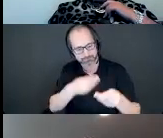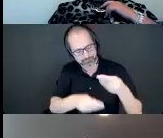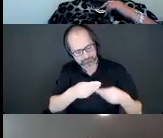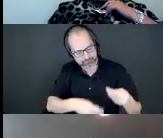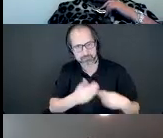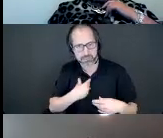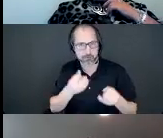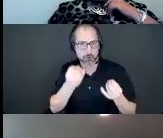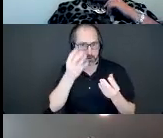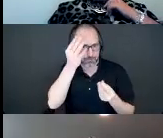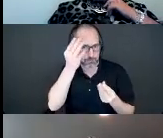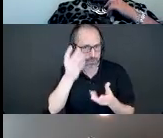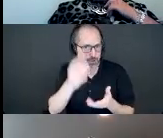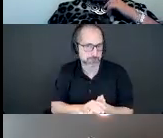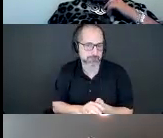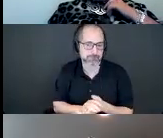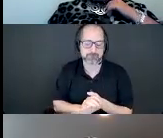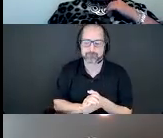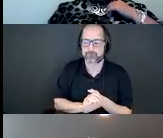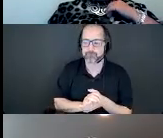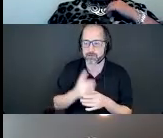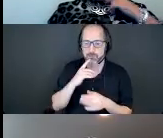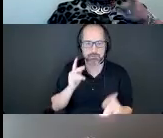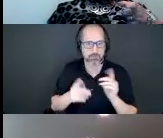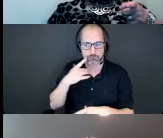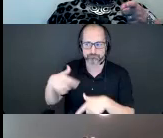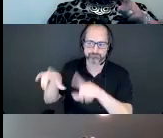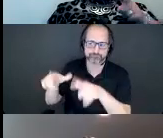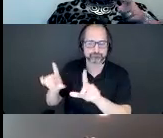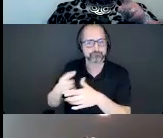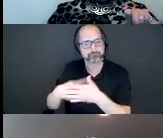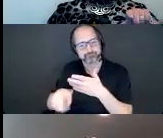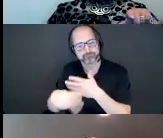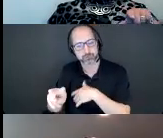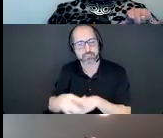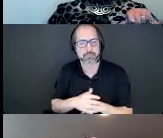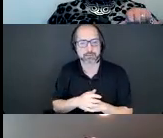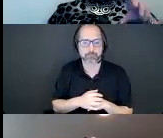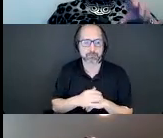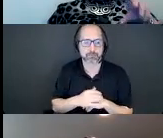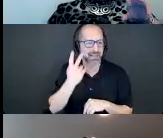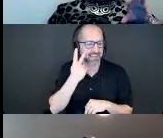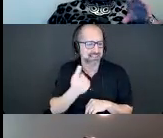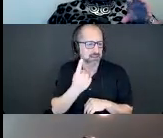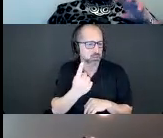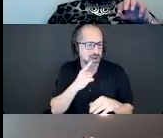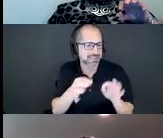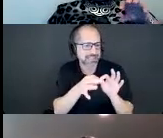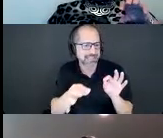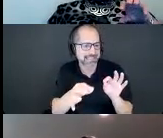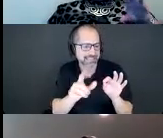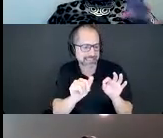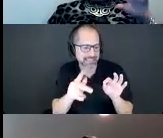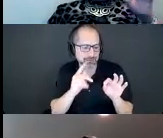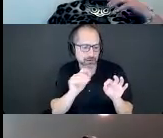well for people to access within the next couple of days. I see that there's one for Active Aging Canada. They have a project on cannabis